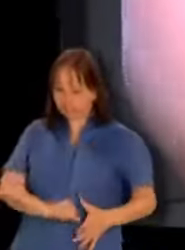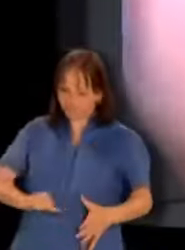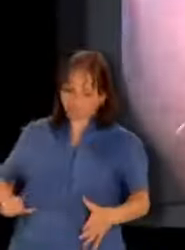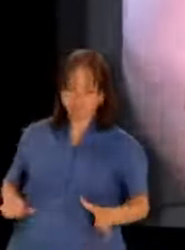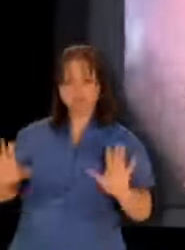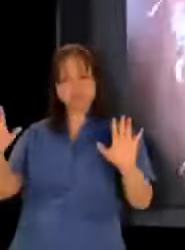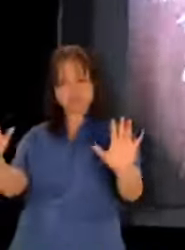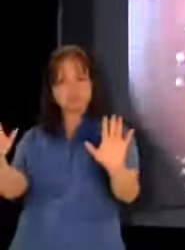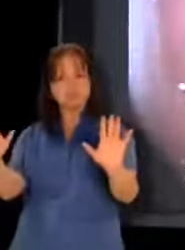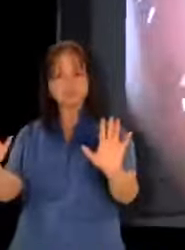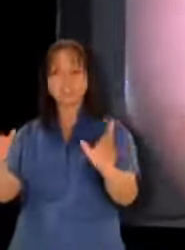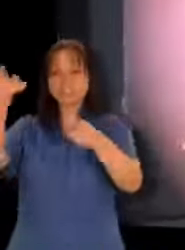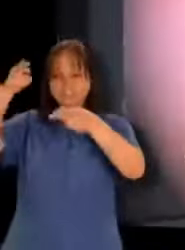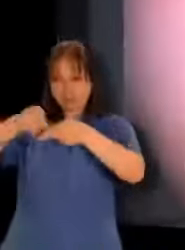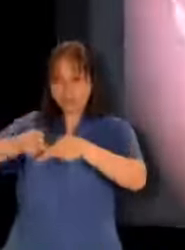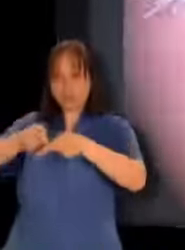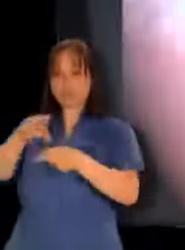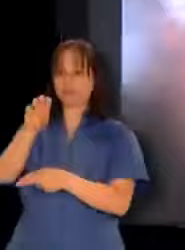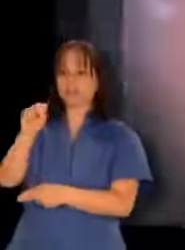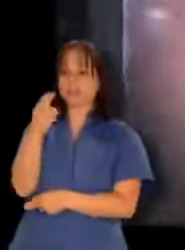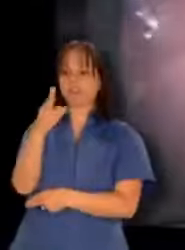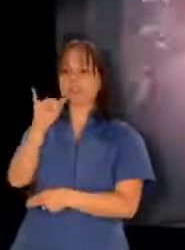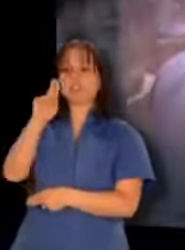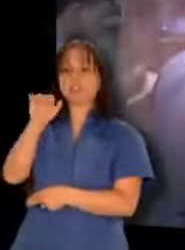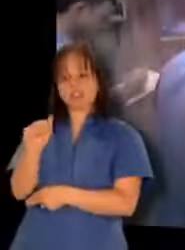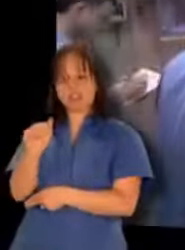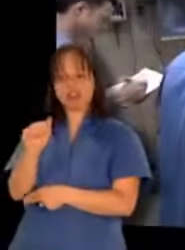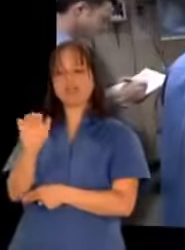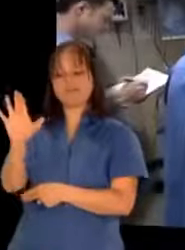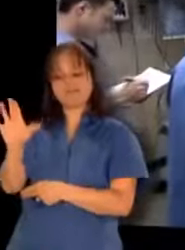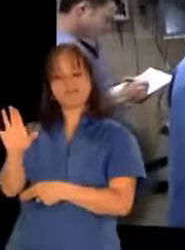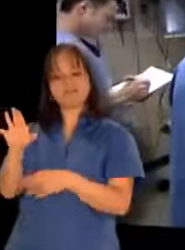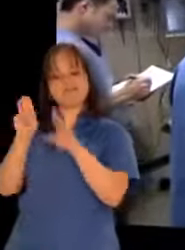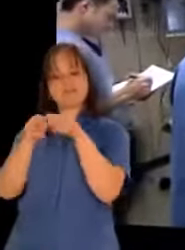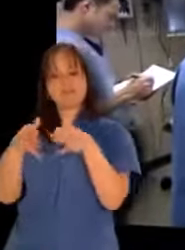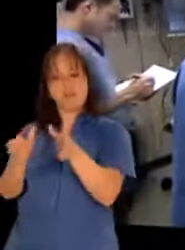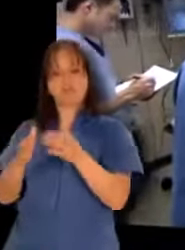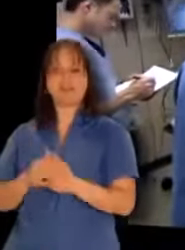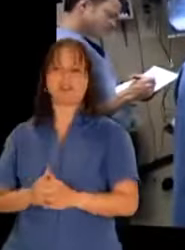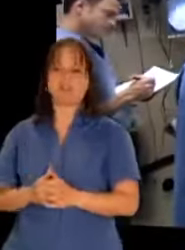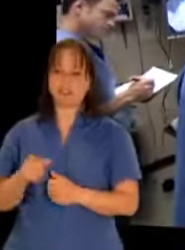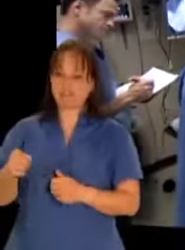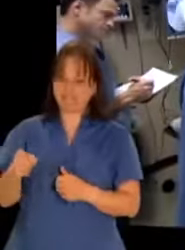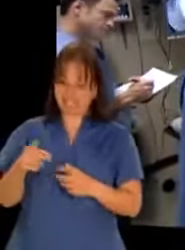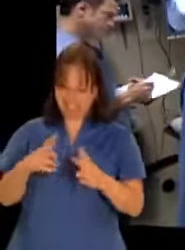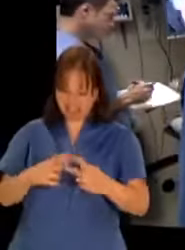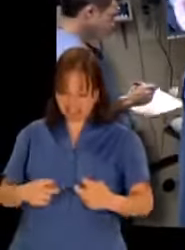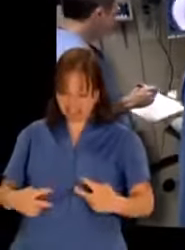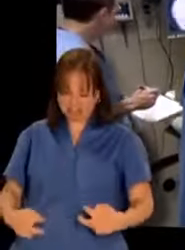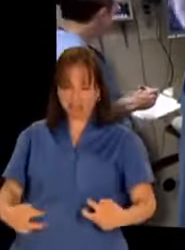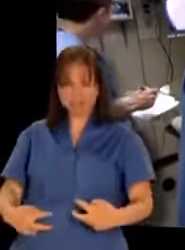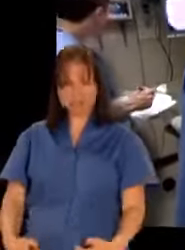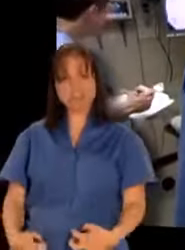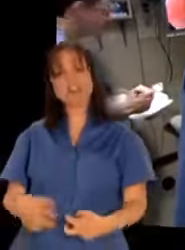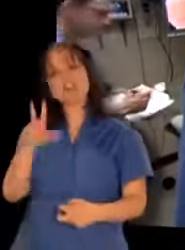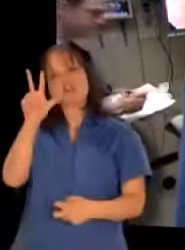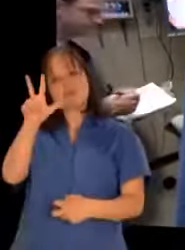surgery. It's actually called the Shinya method. Dr. Shinya has examined the stomachs and intestines of